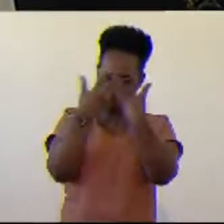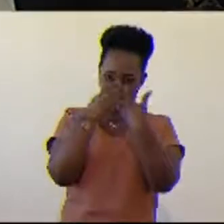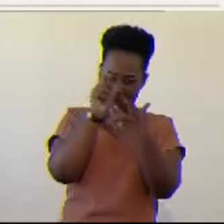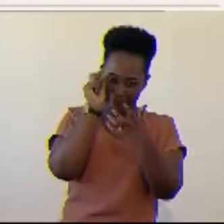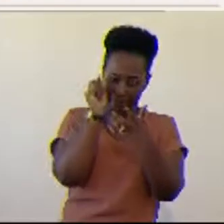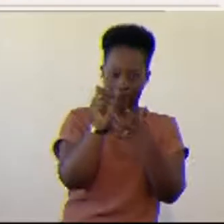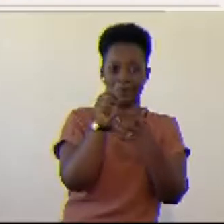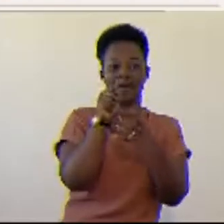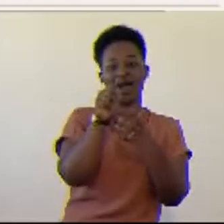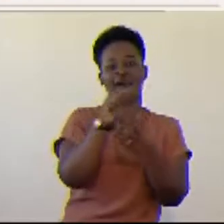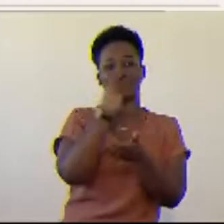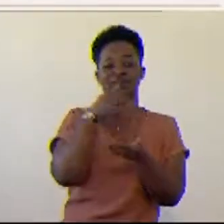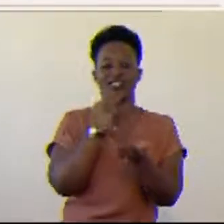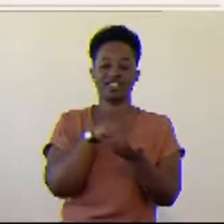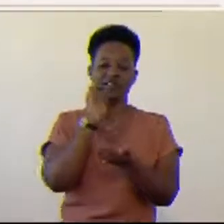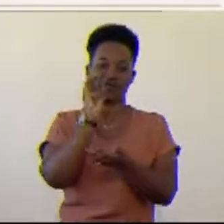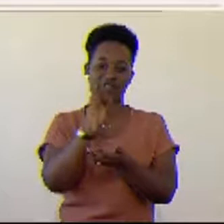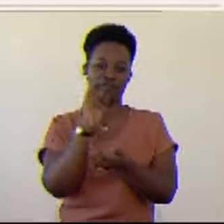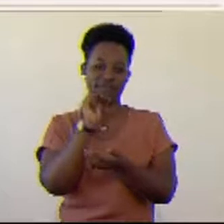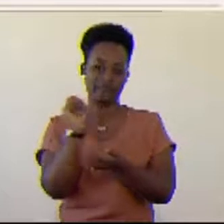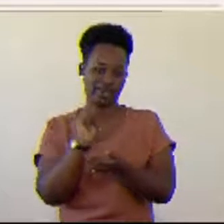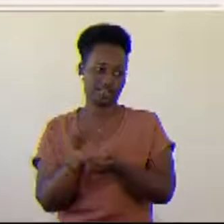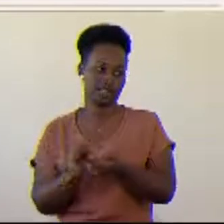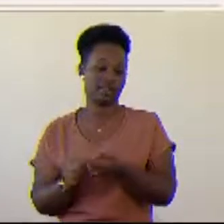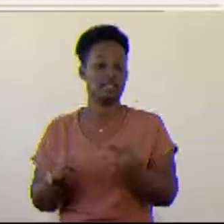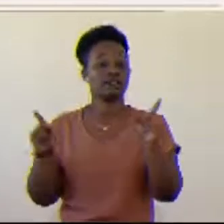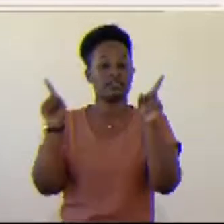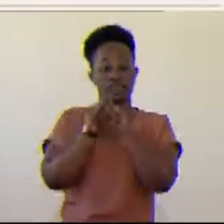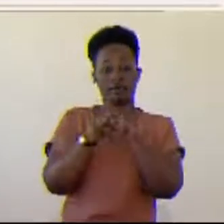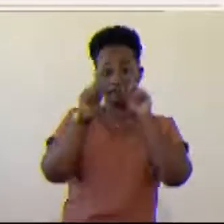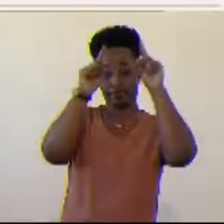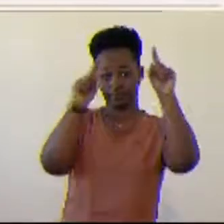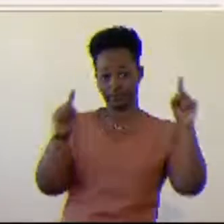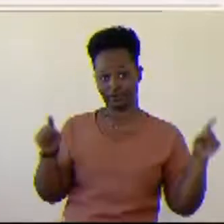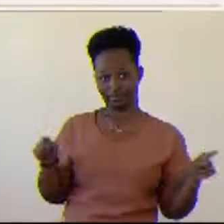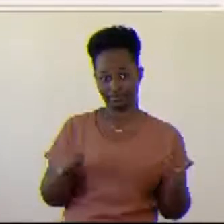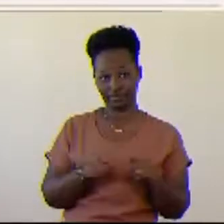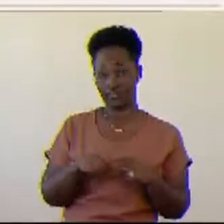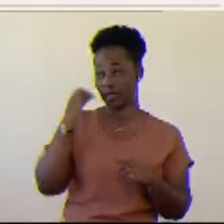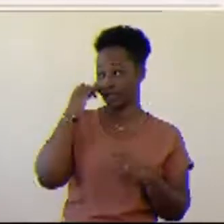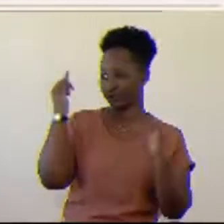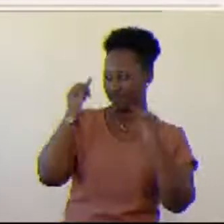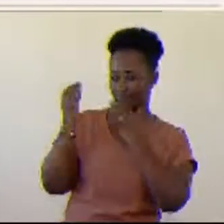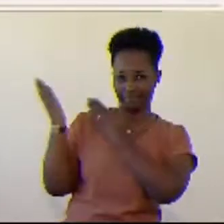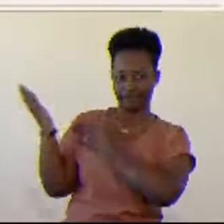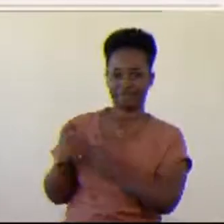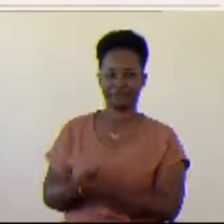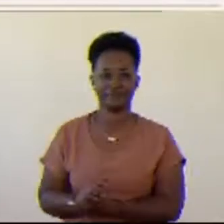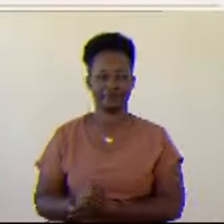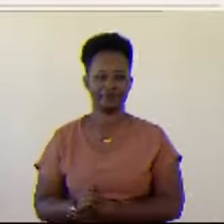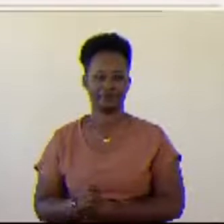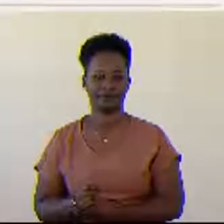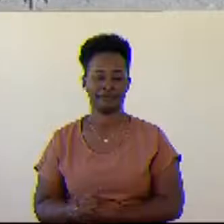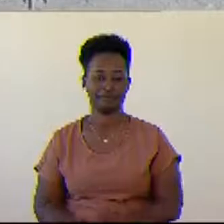triangular object, lamina like this, I think we have a copy also on the board. If you join me here, for a